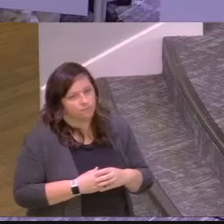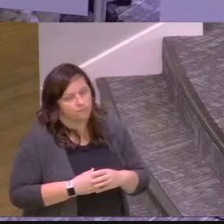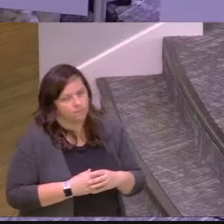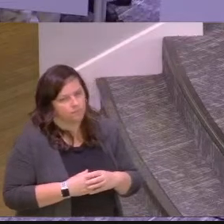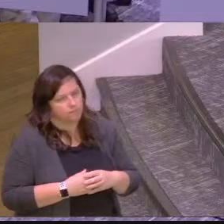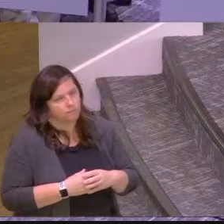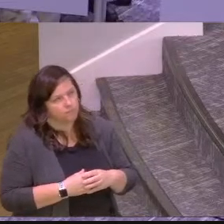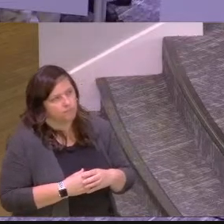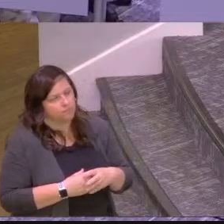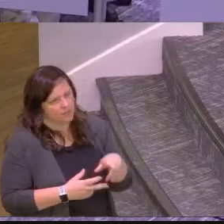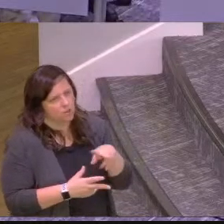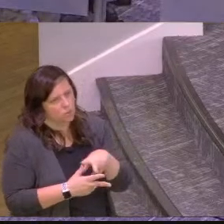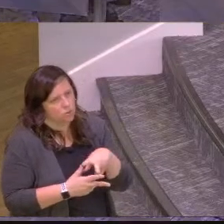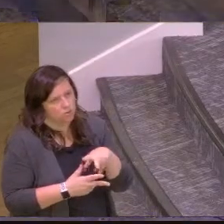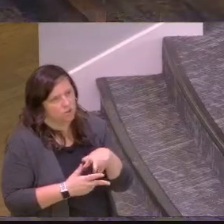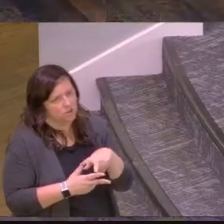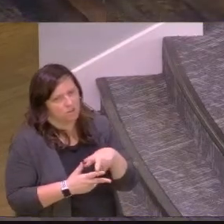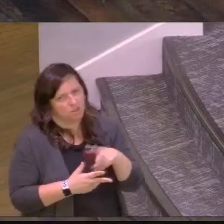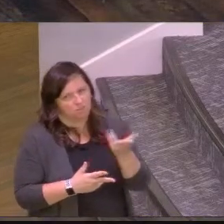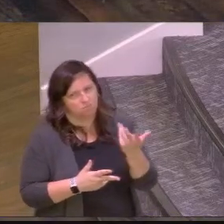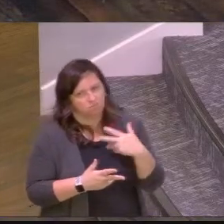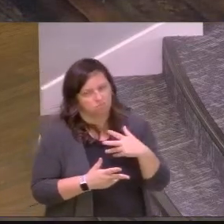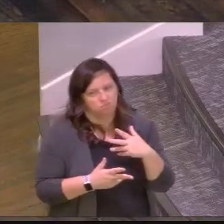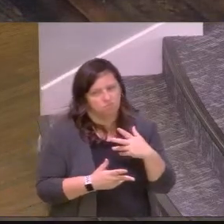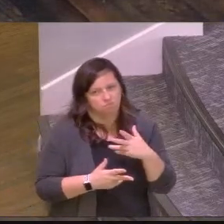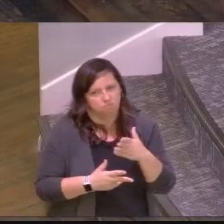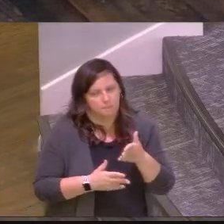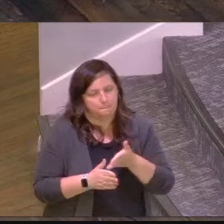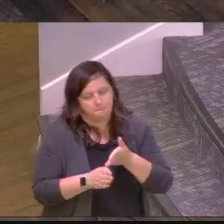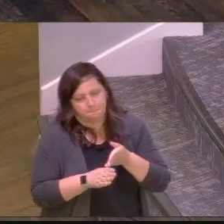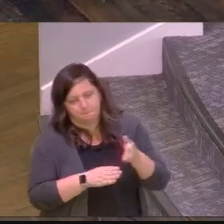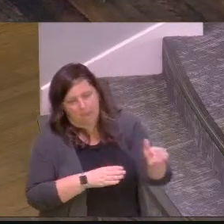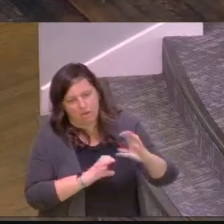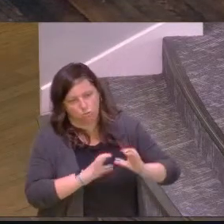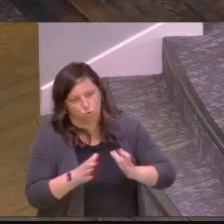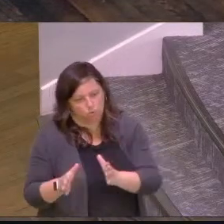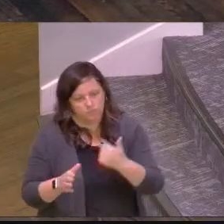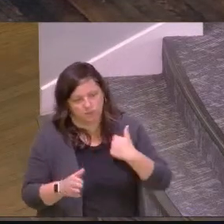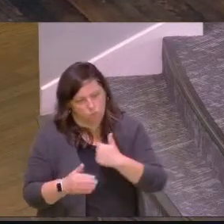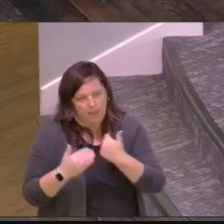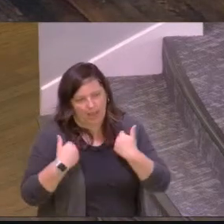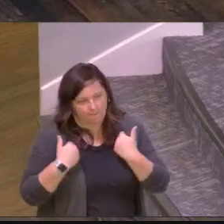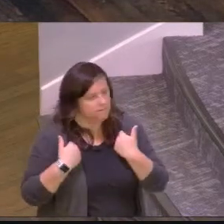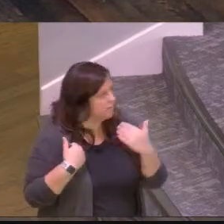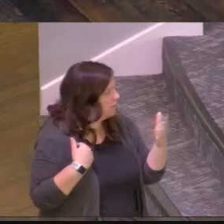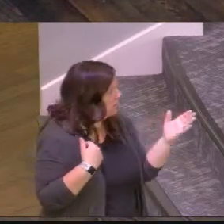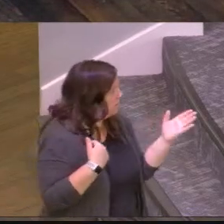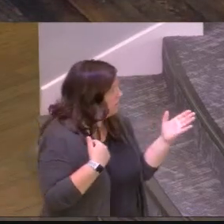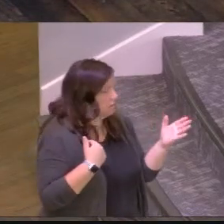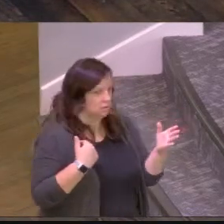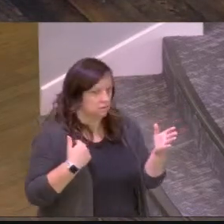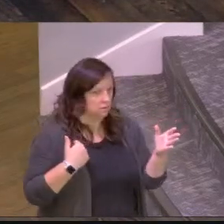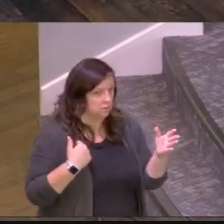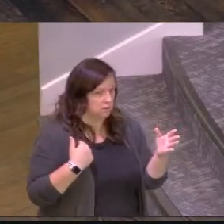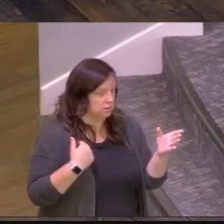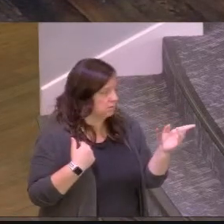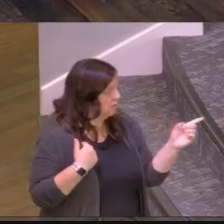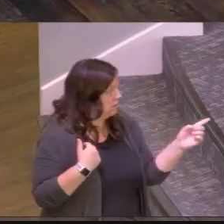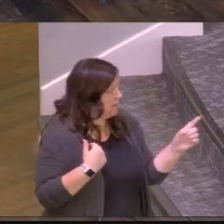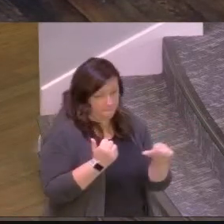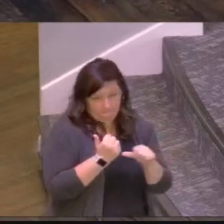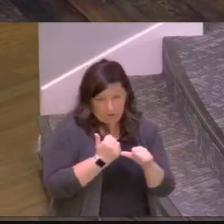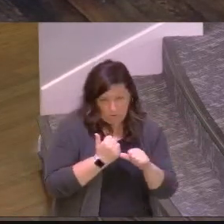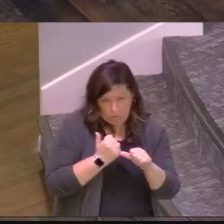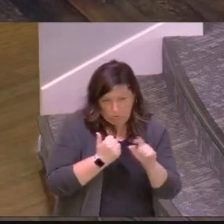that's the primary, the two groups of employees that we have that fall into there. I think there might be some groundskeepers as well. If the paras